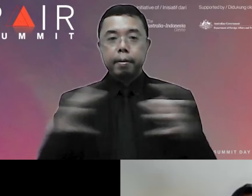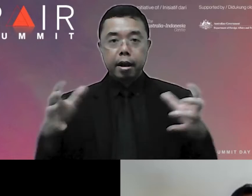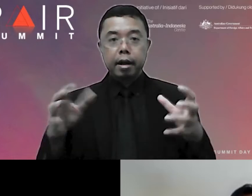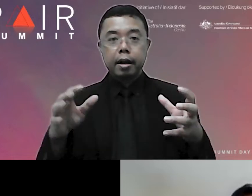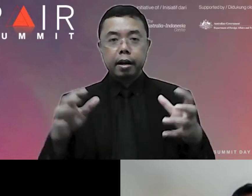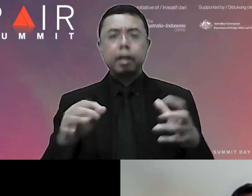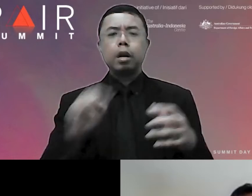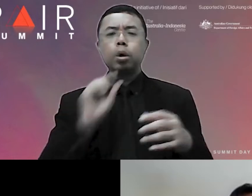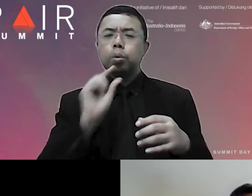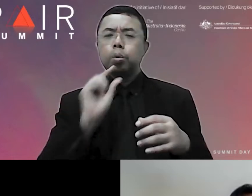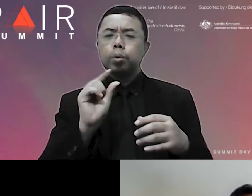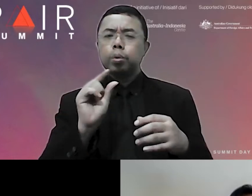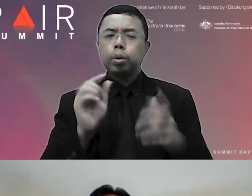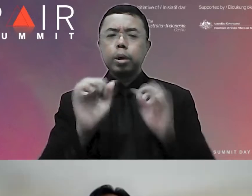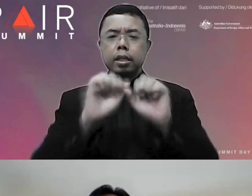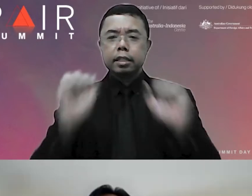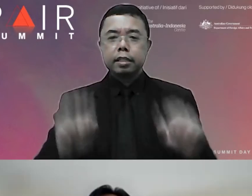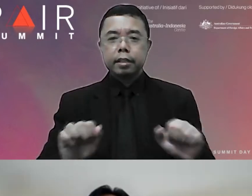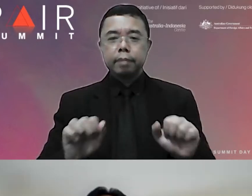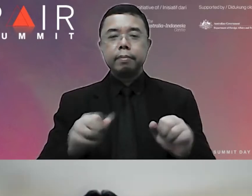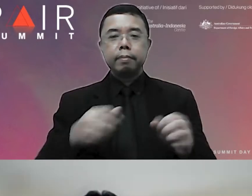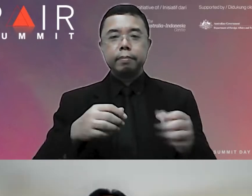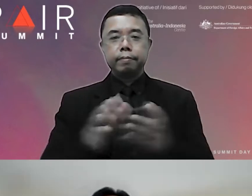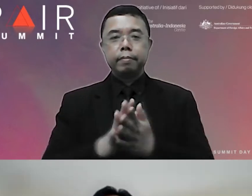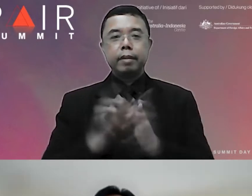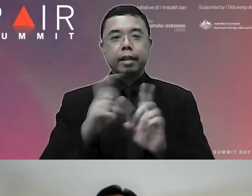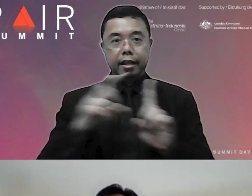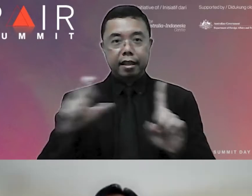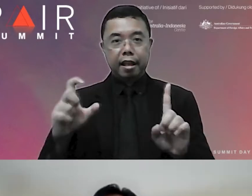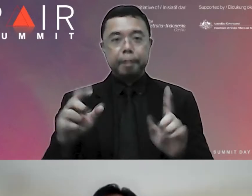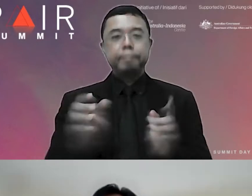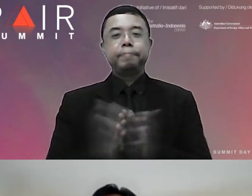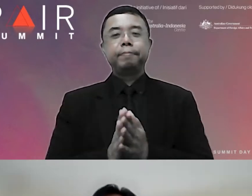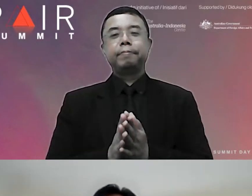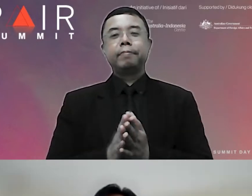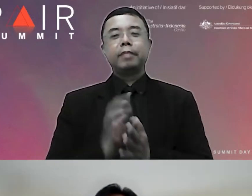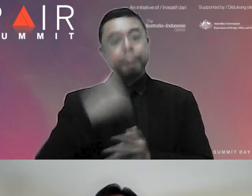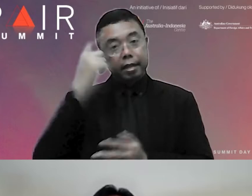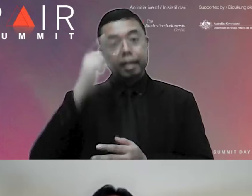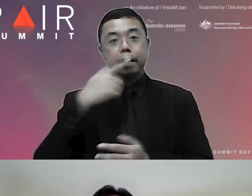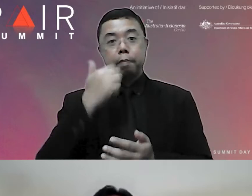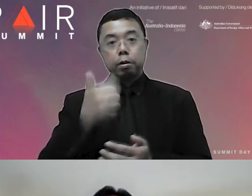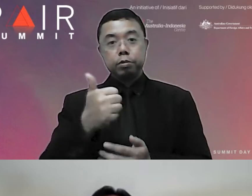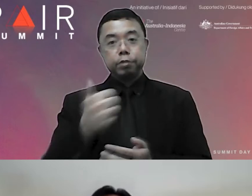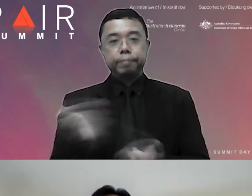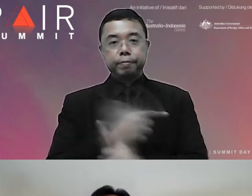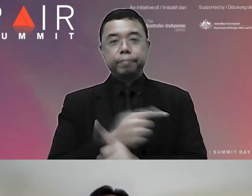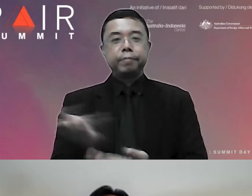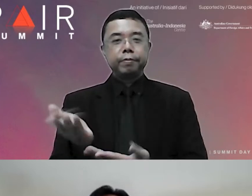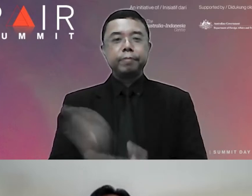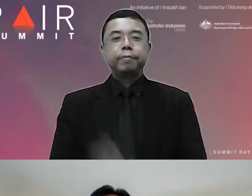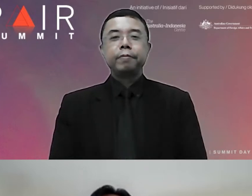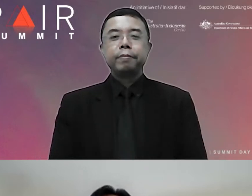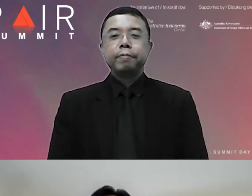I think it is a good start. And given the coming getting lower and